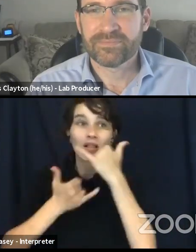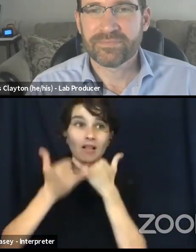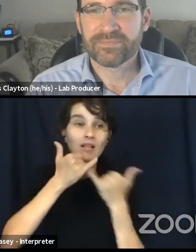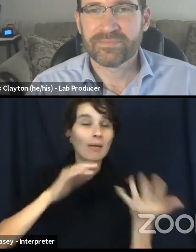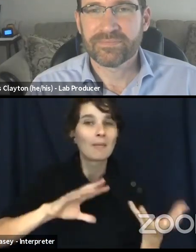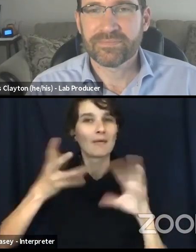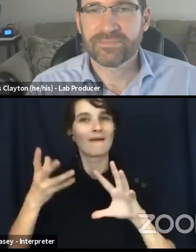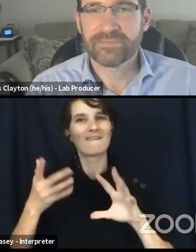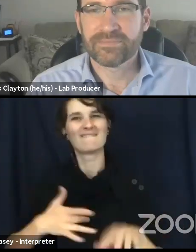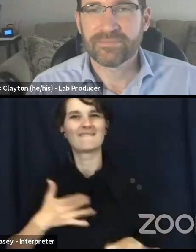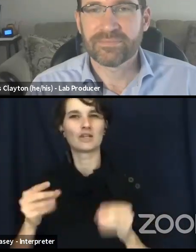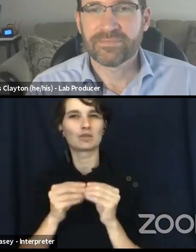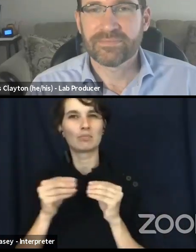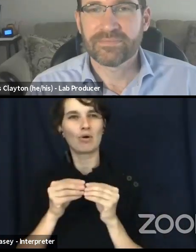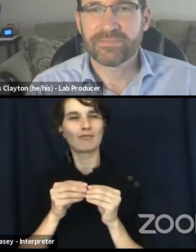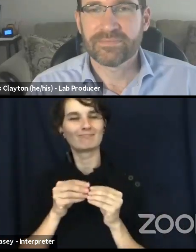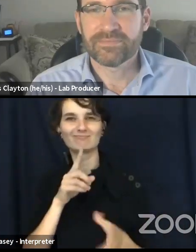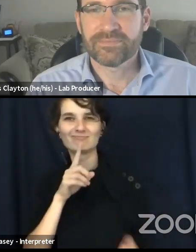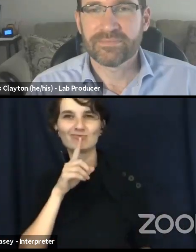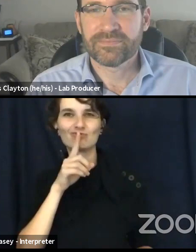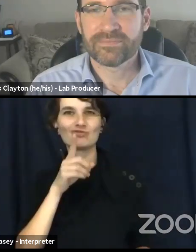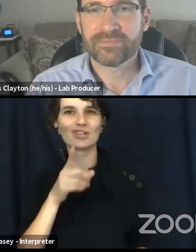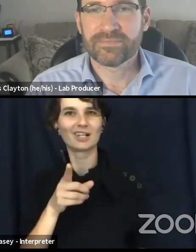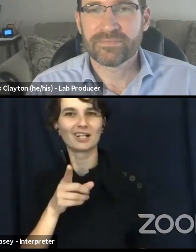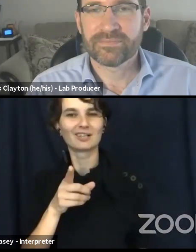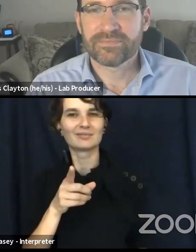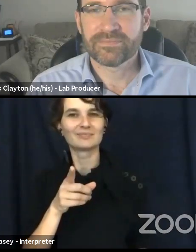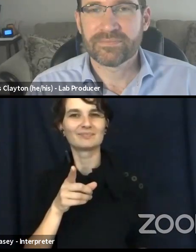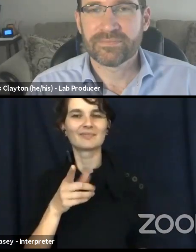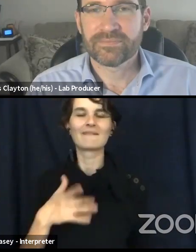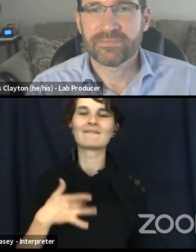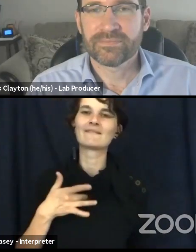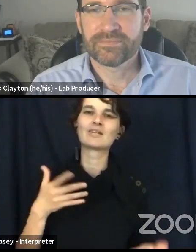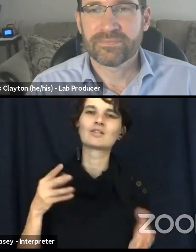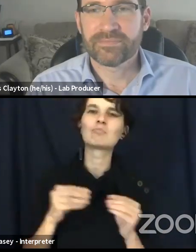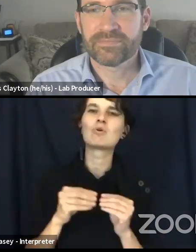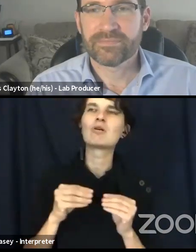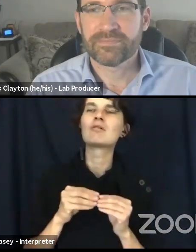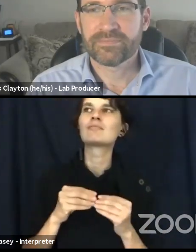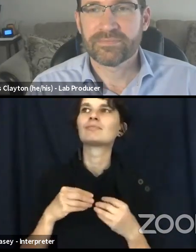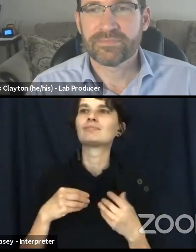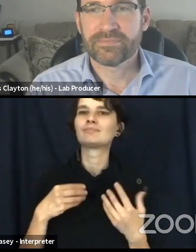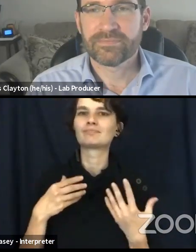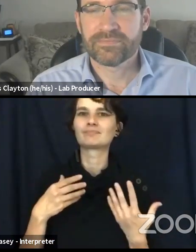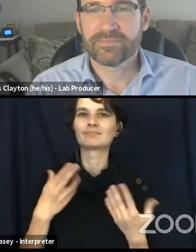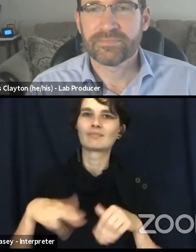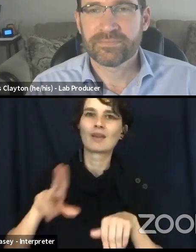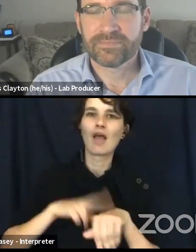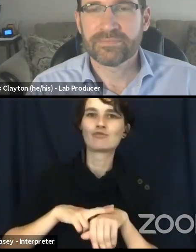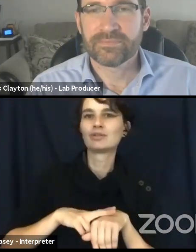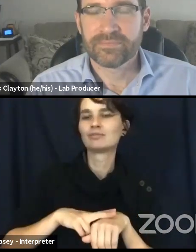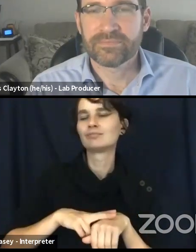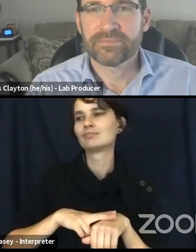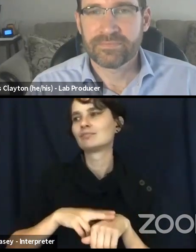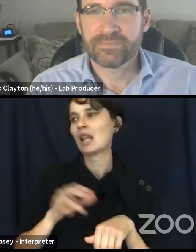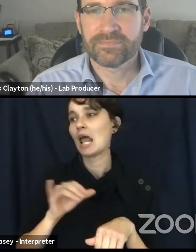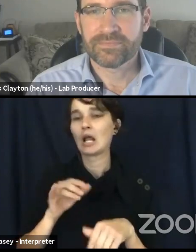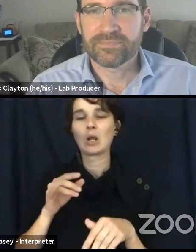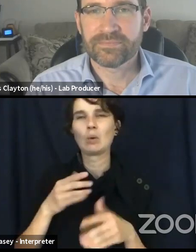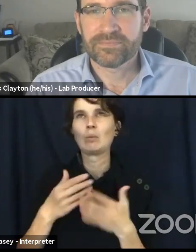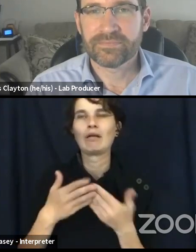doesn't feel reductive in that sense. It feels like more naturalistic almost. It's like whatever that means, like